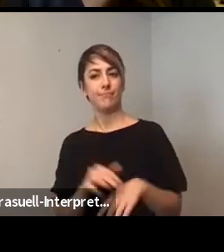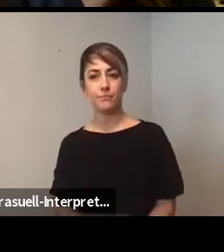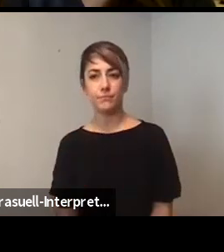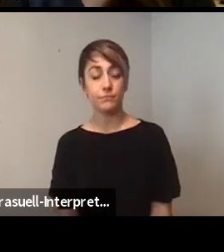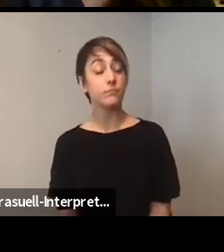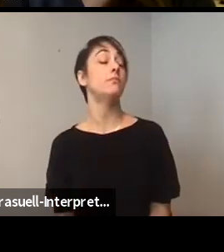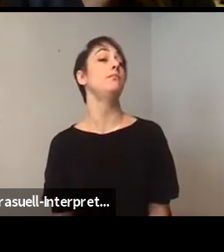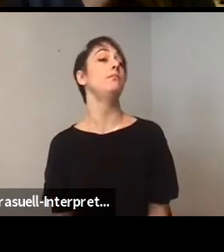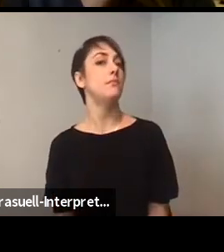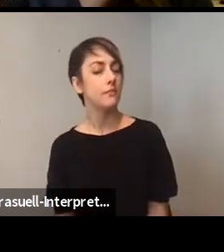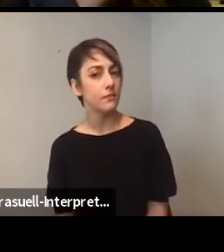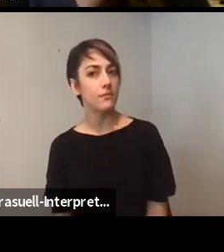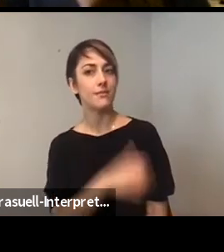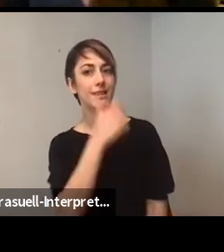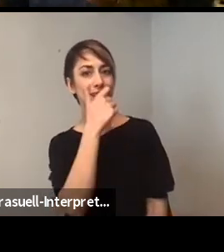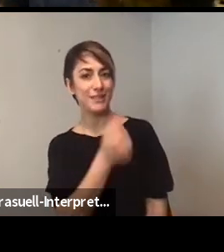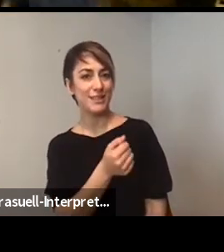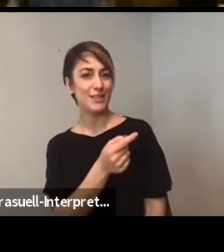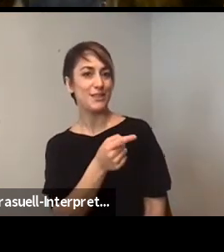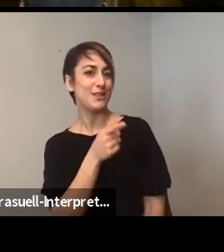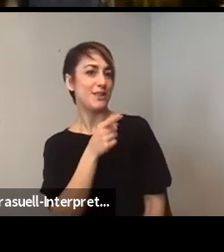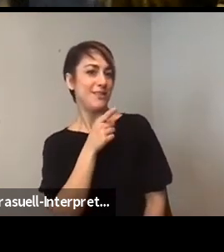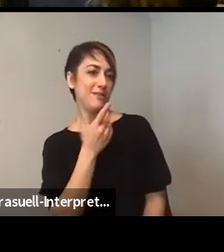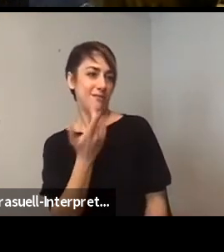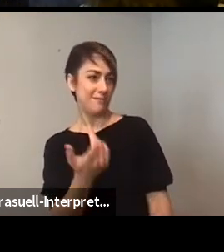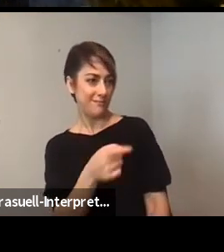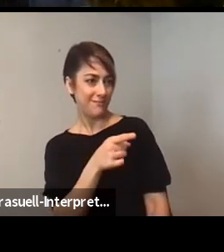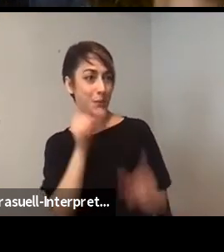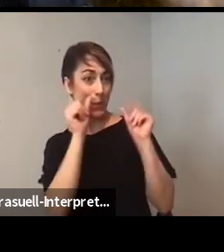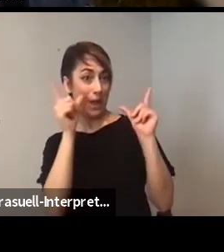used to being up at this time of the morning anyway. So